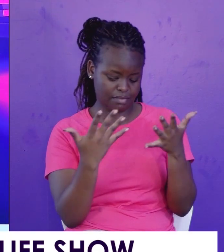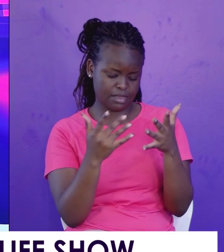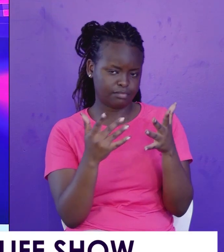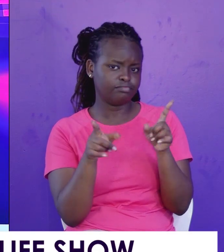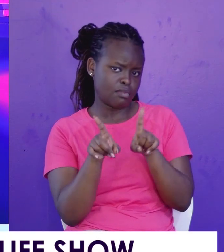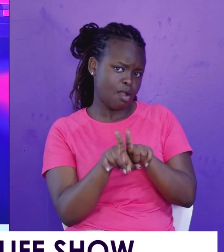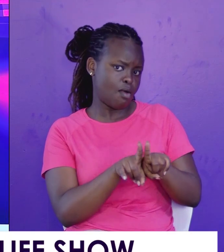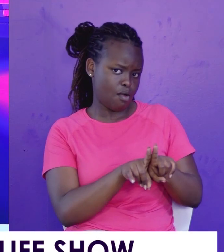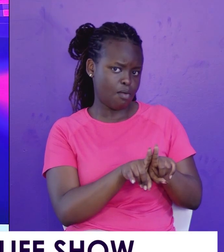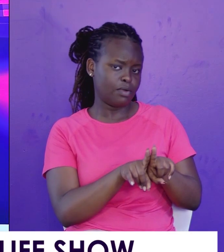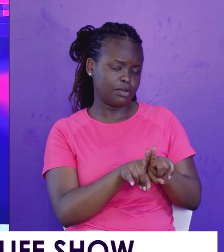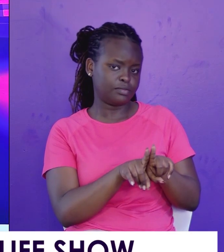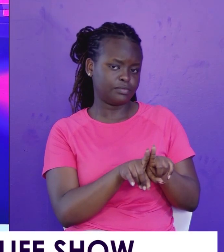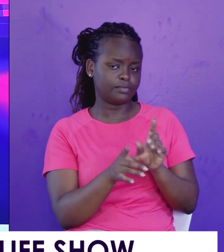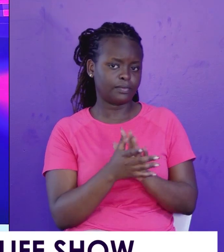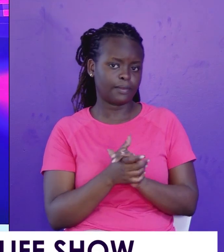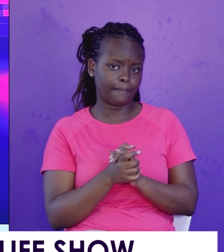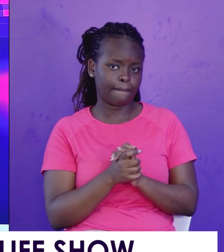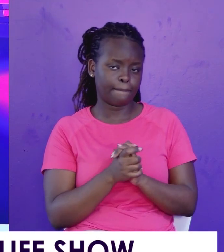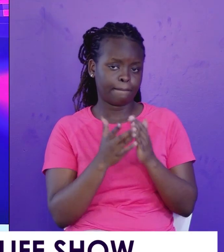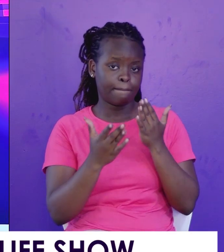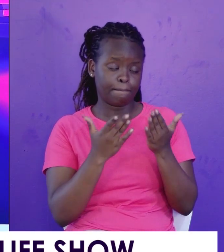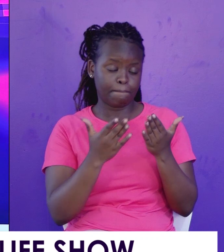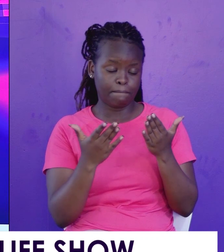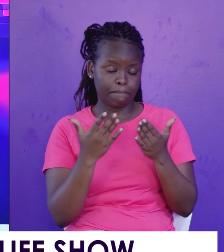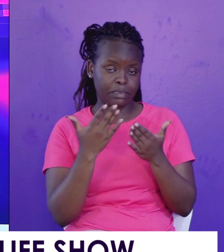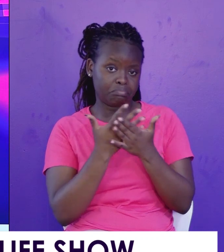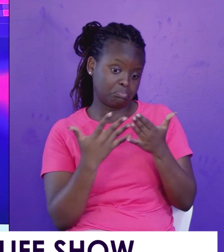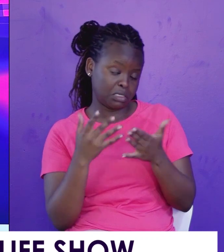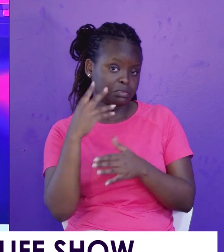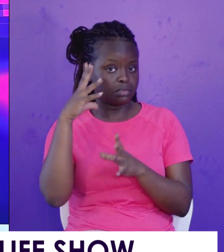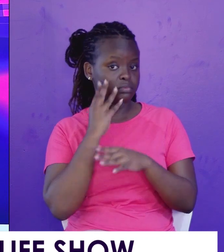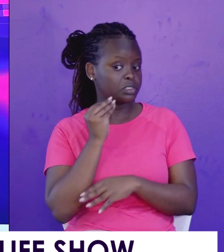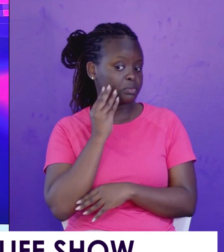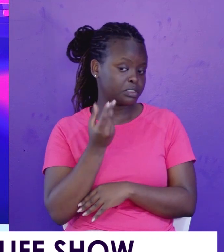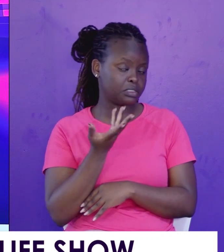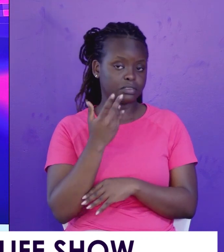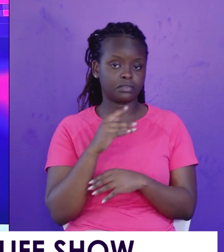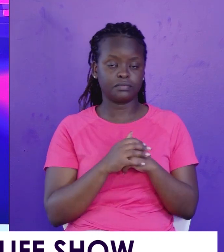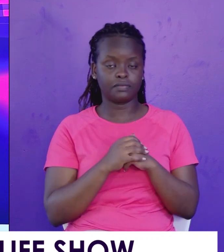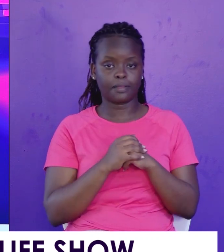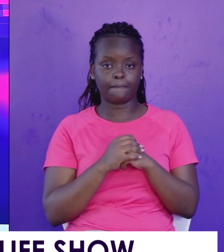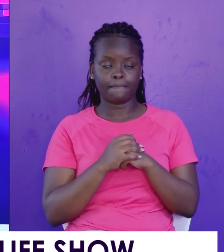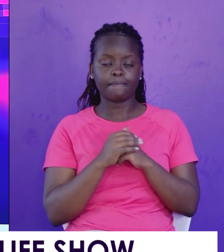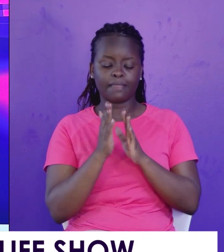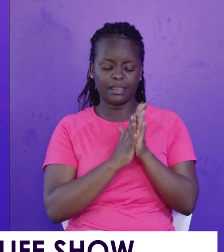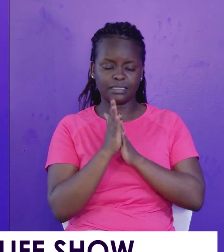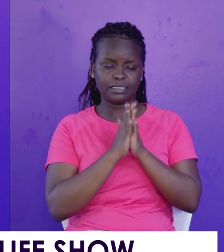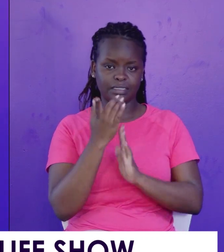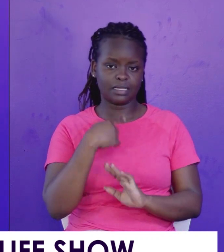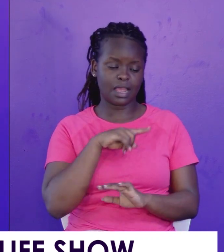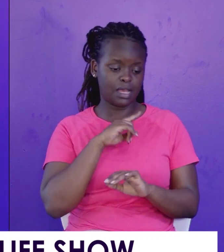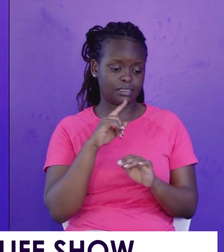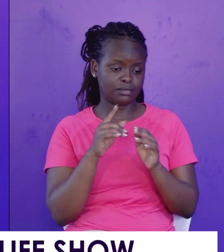And they want to share some maybe issues, experiences. So communication is universal. Interestingly, as we talk to